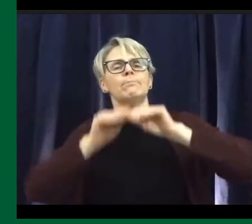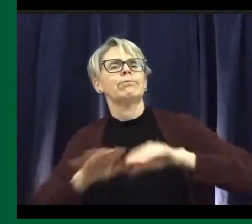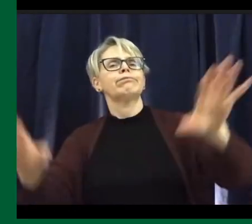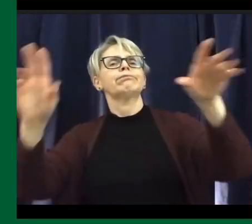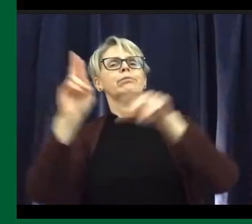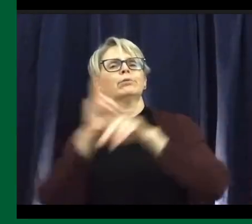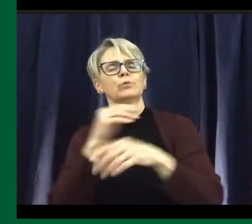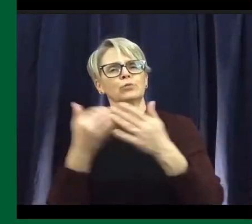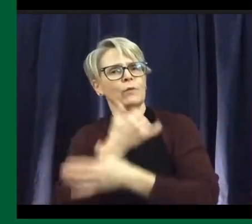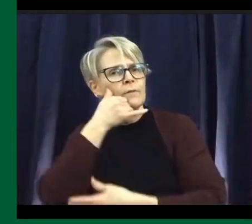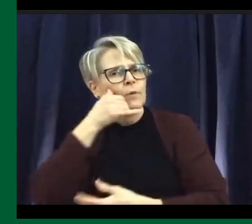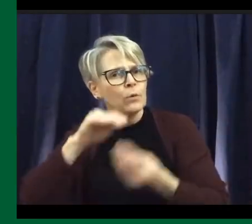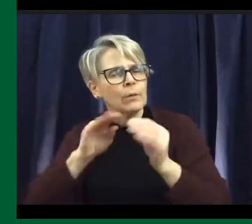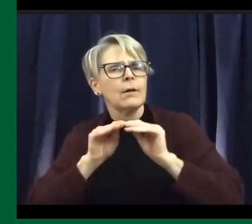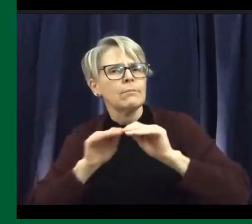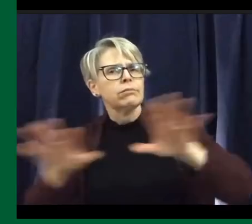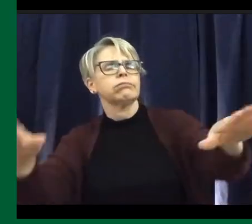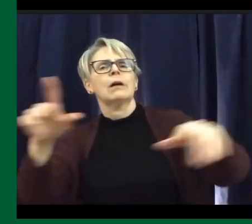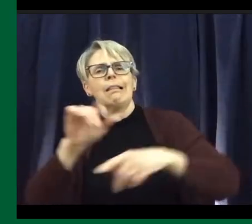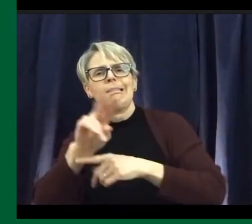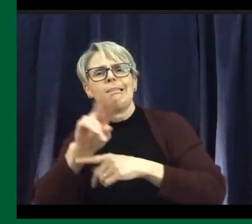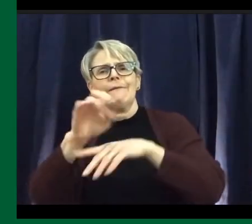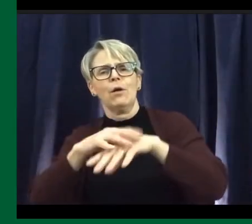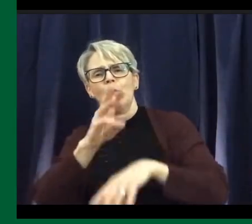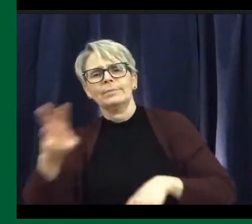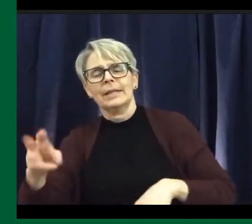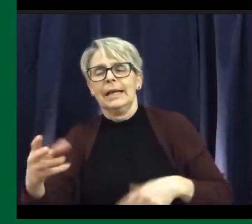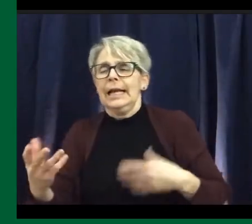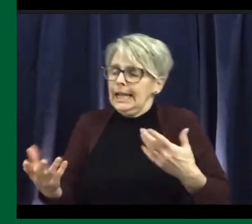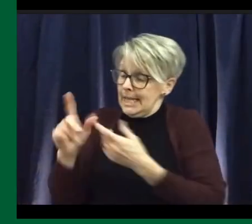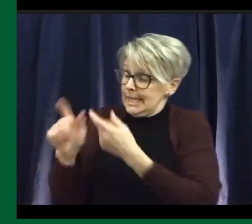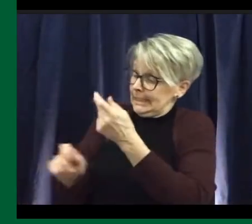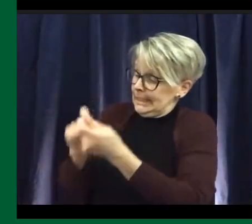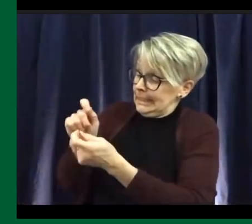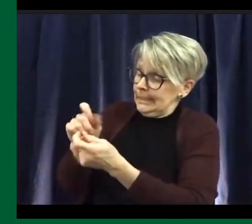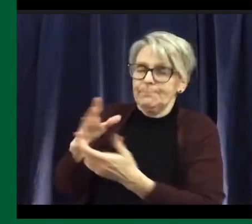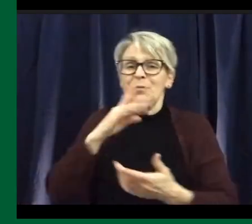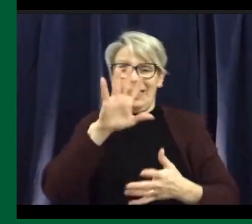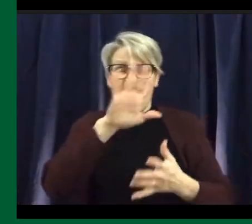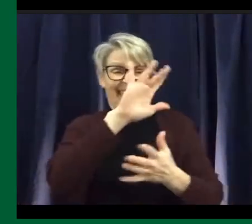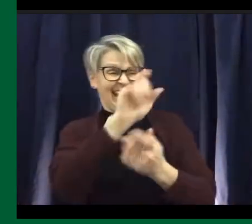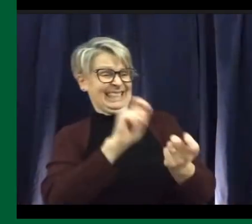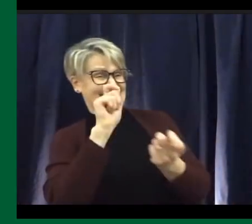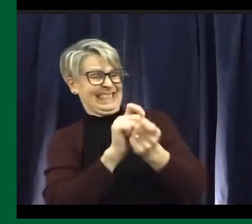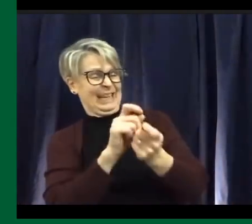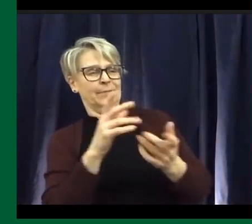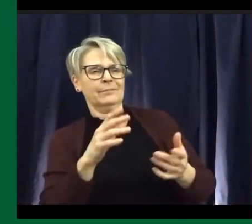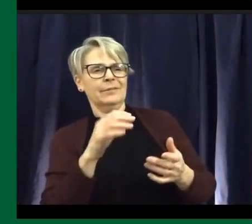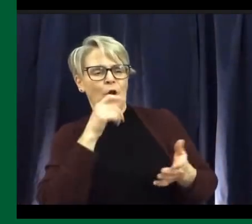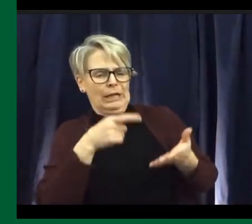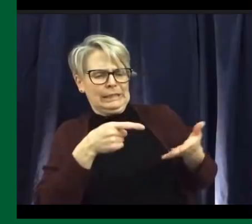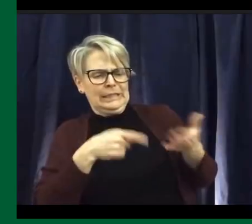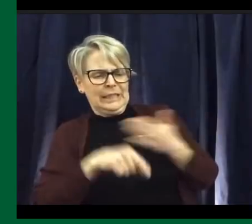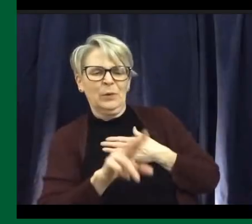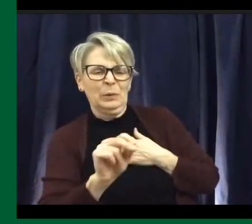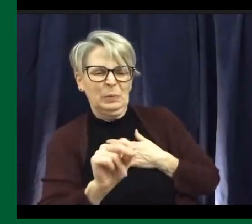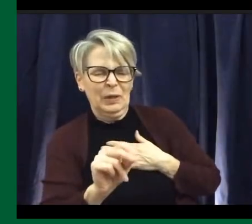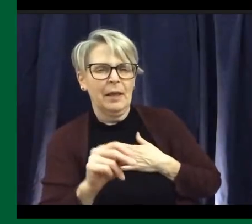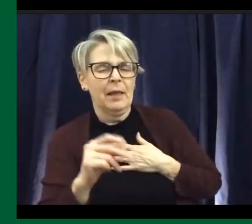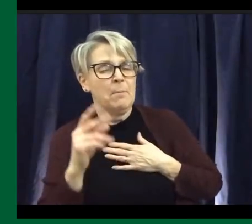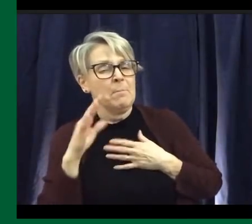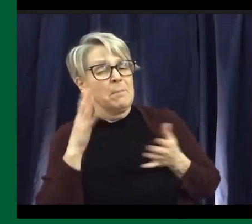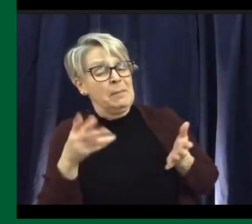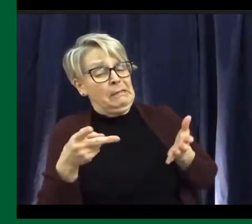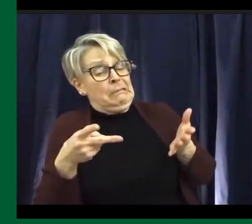expected? So I can't give you the exact date, but it's going to be, it won't be next week, but it's probably going to be early the week after